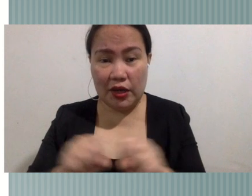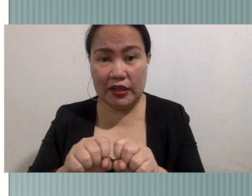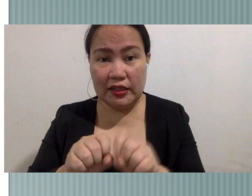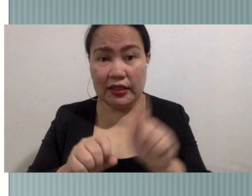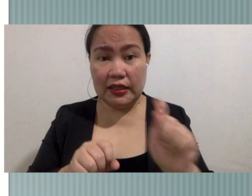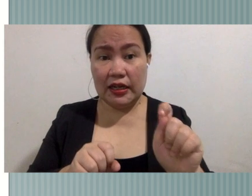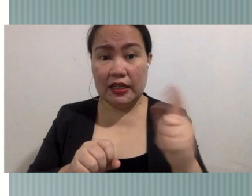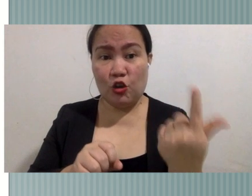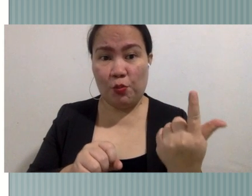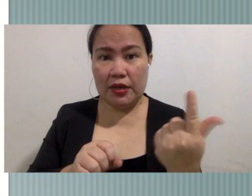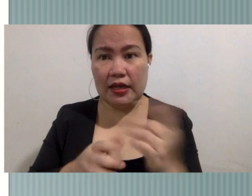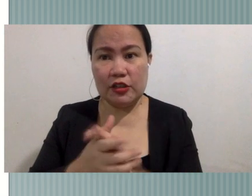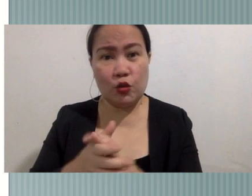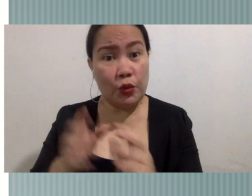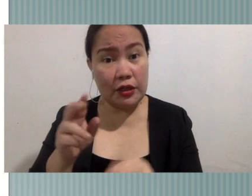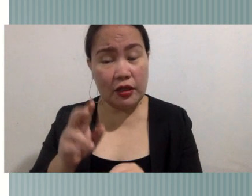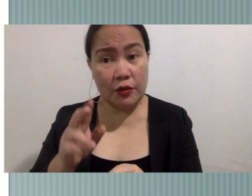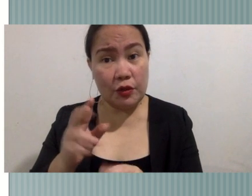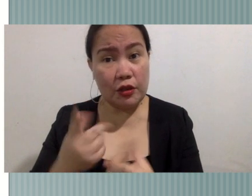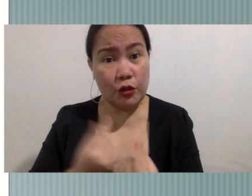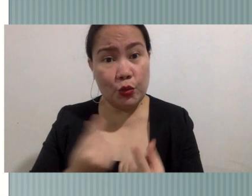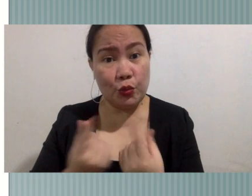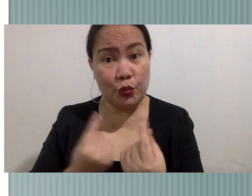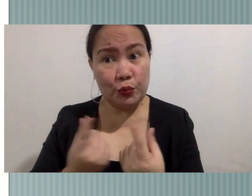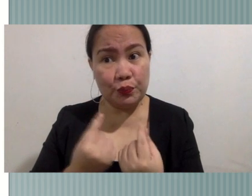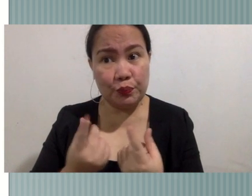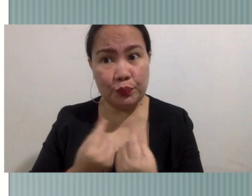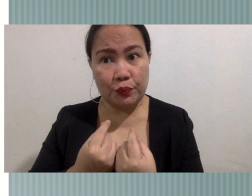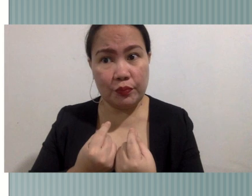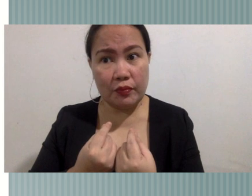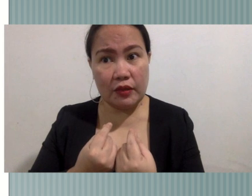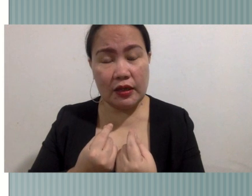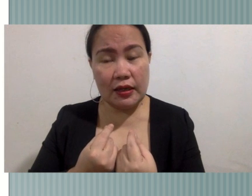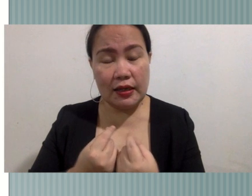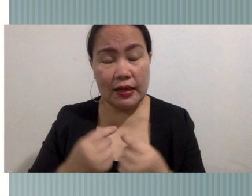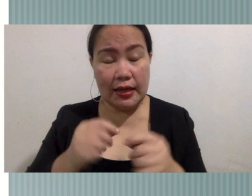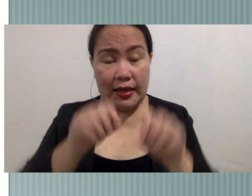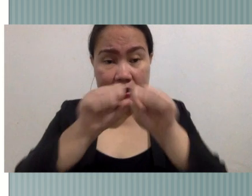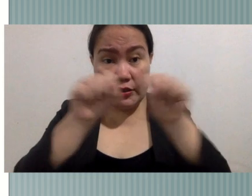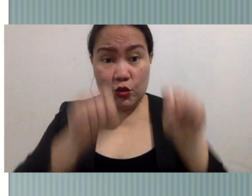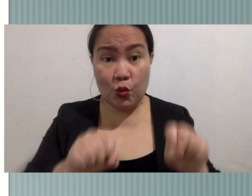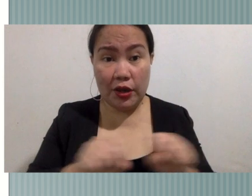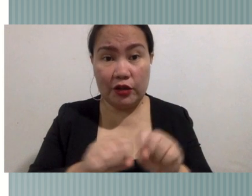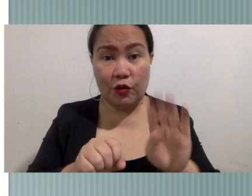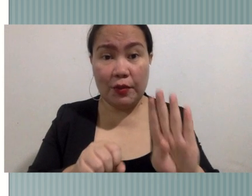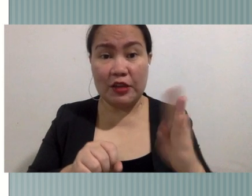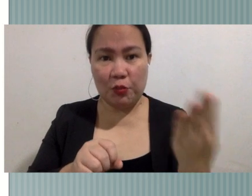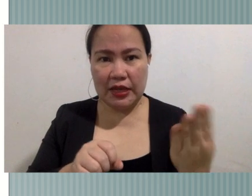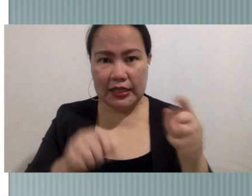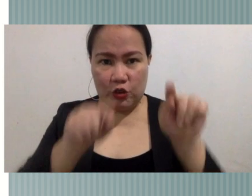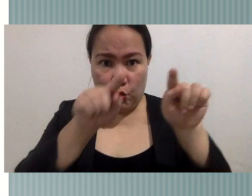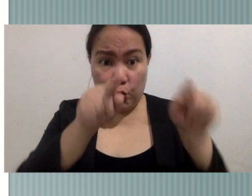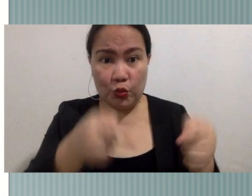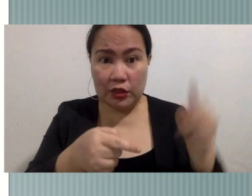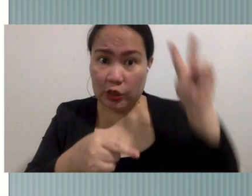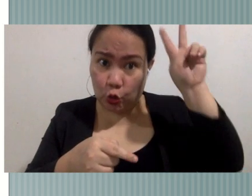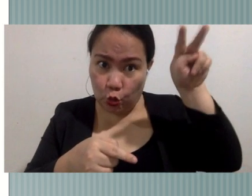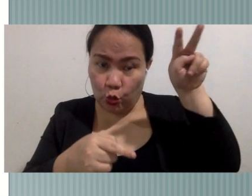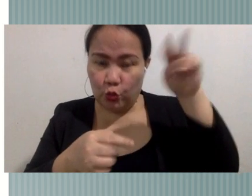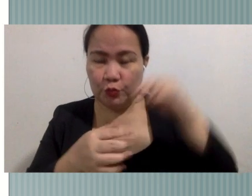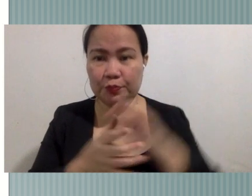trinomials na. Ang gagawin na lang natin, gagawin nating square of a binomial.